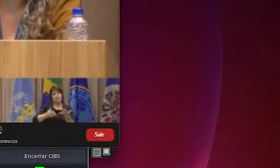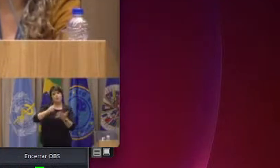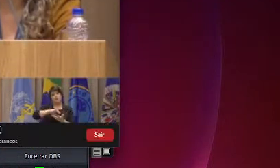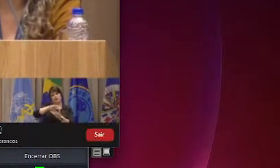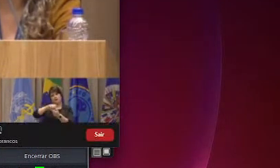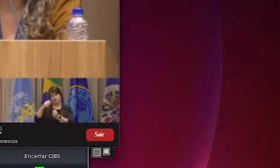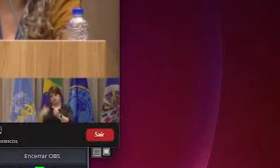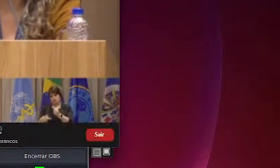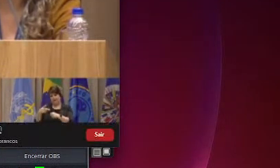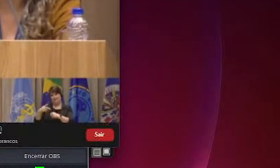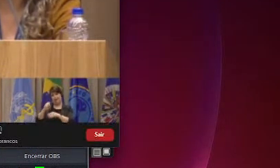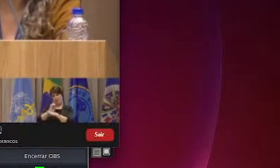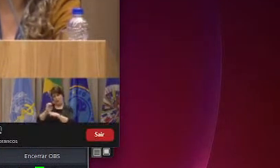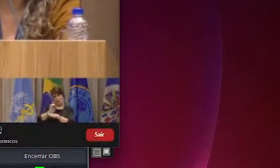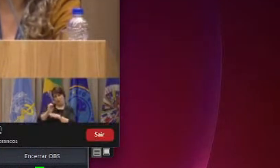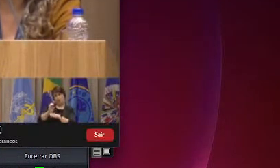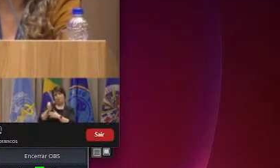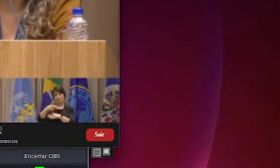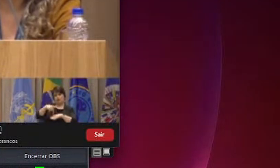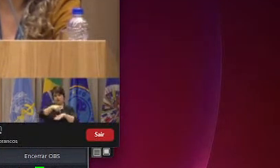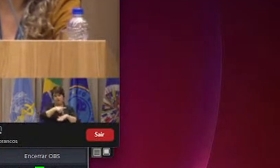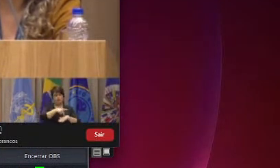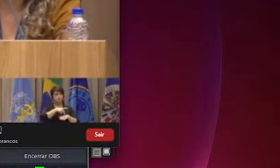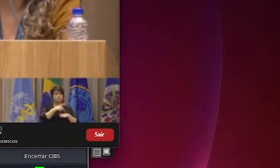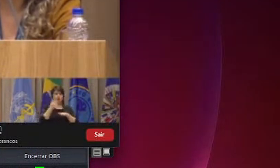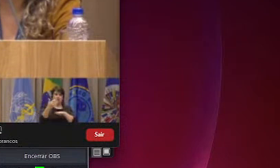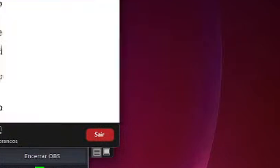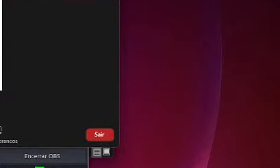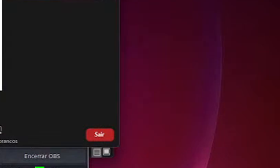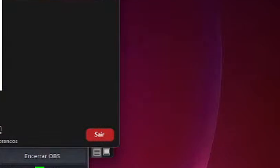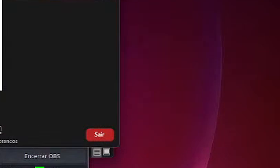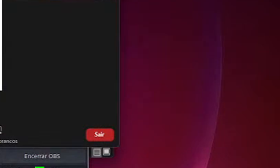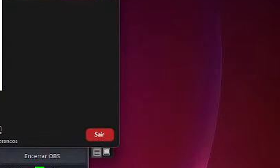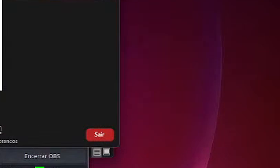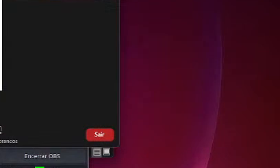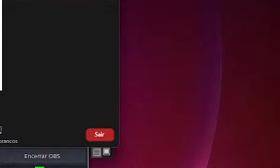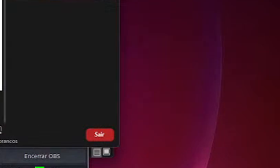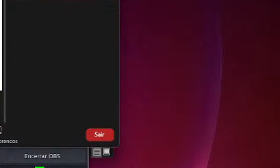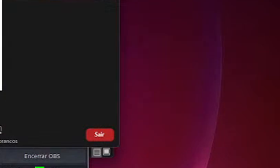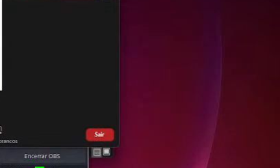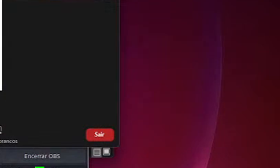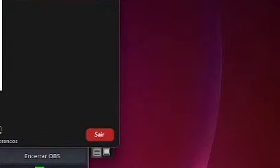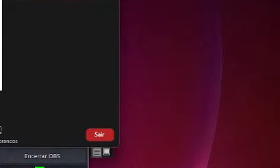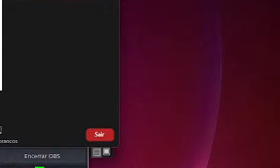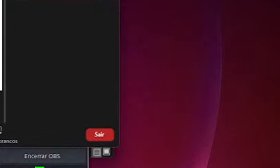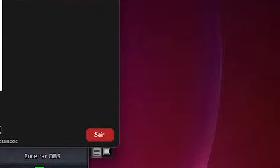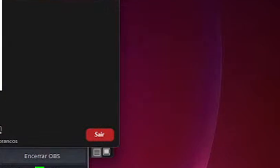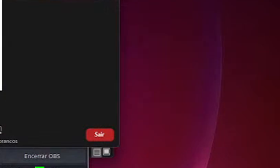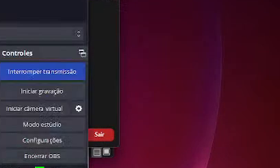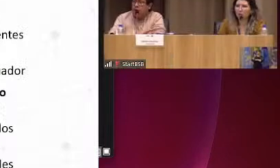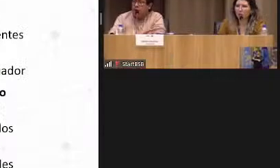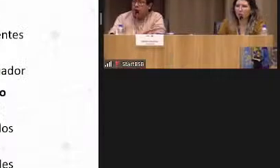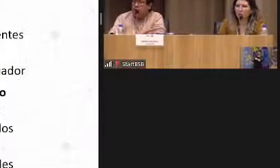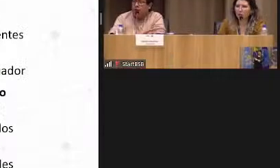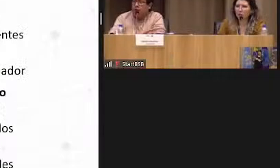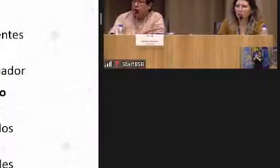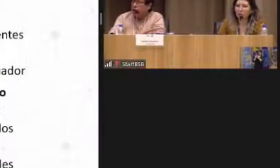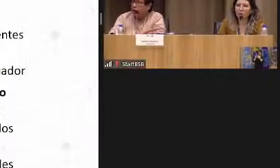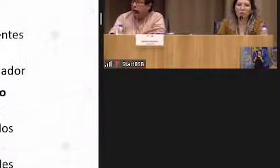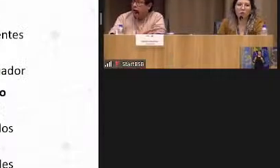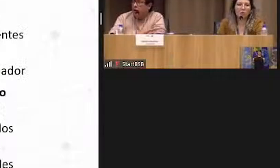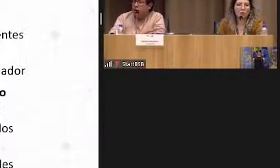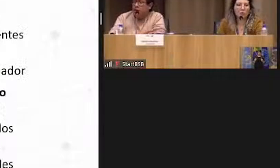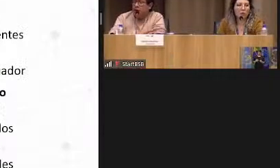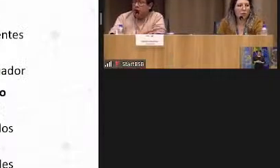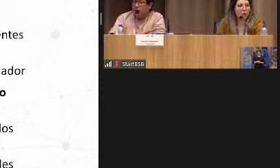and the level of international cooperation. It was fundamental to us, and the